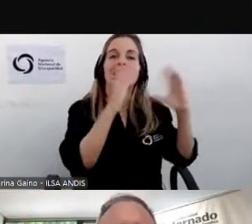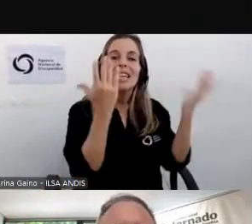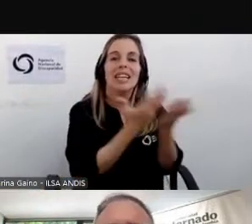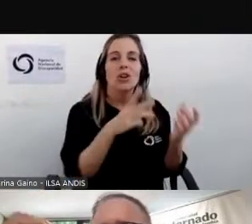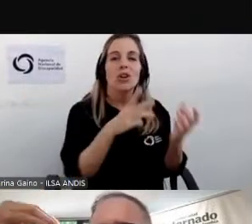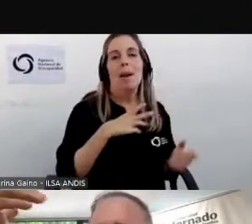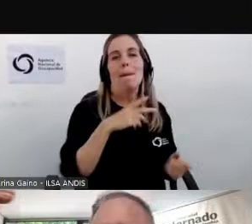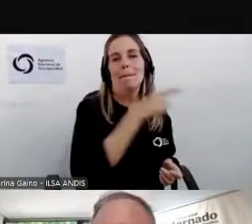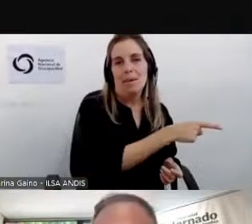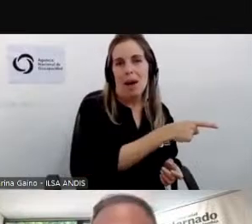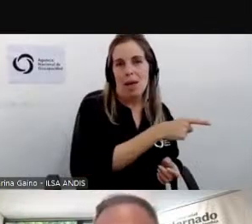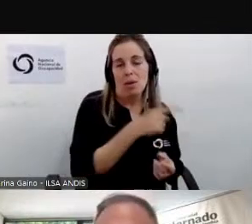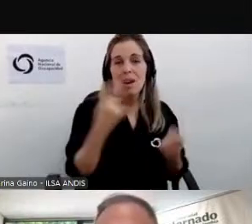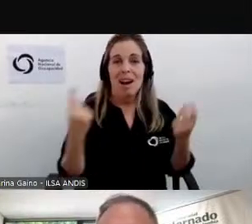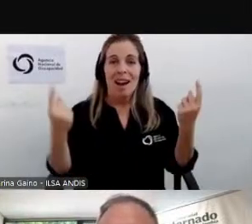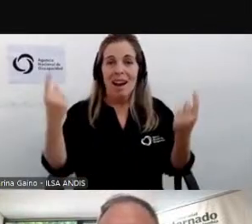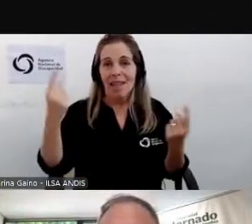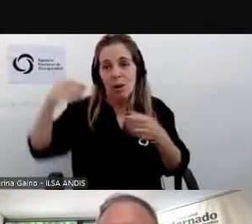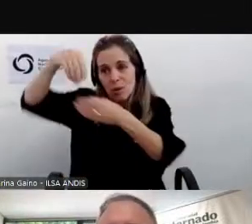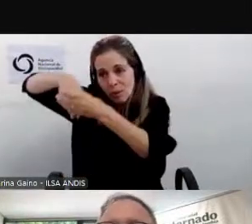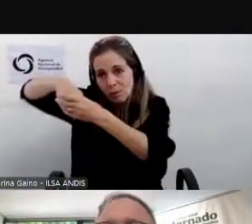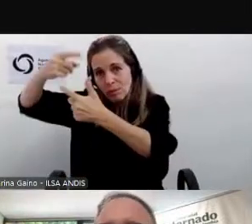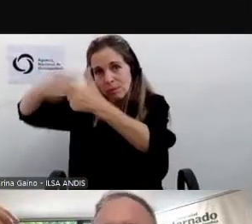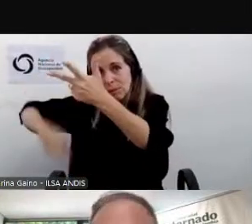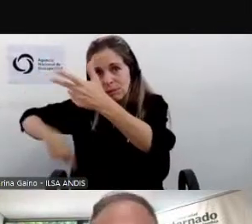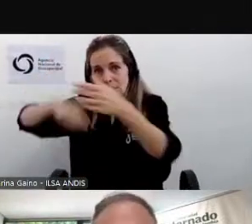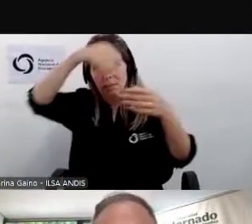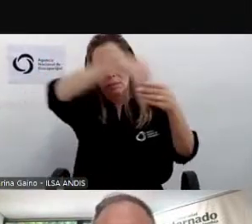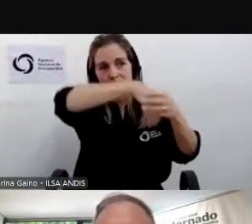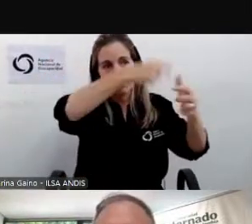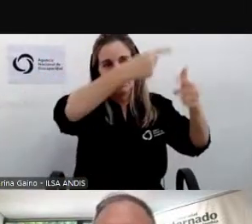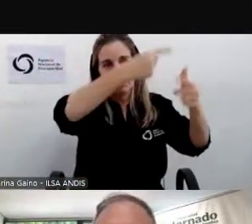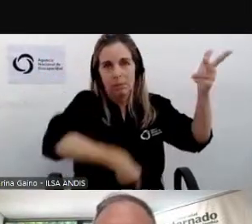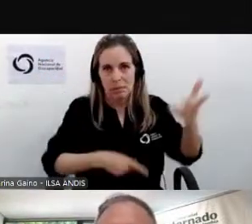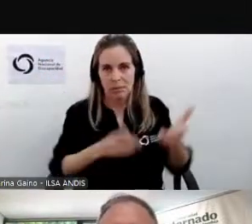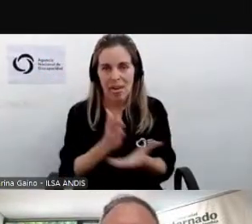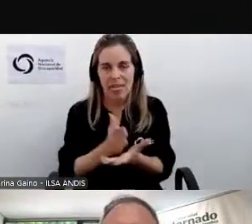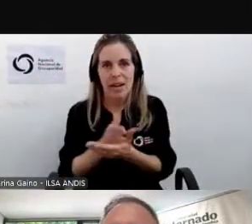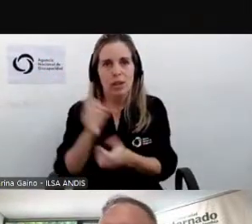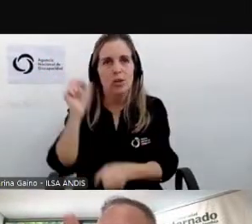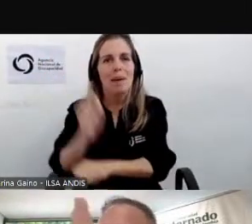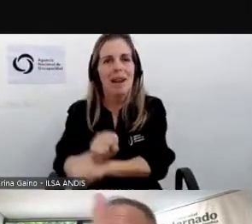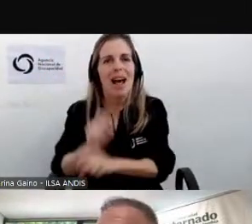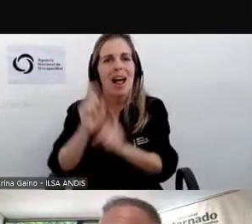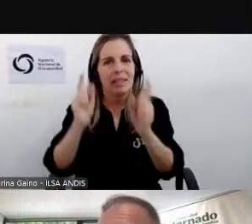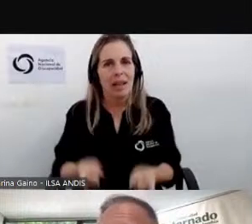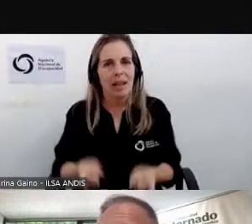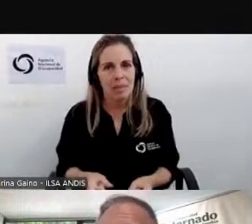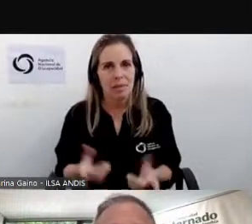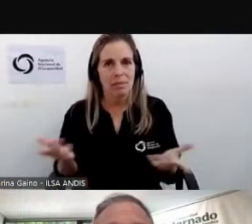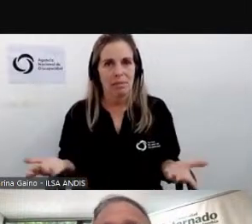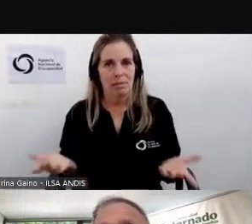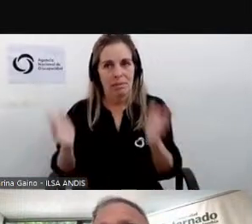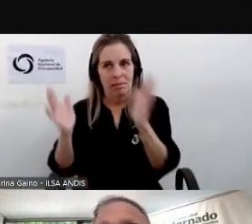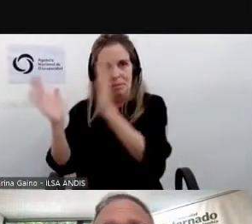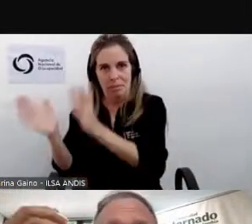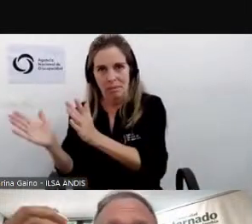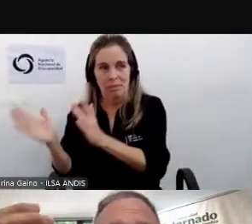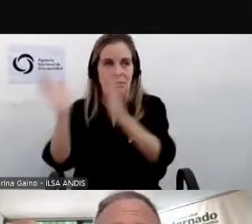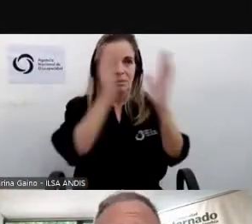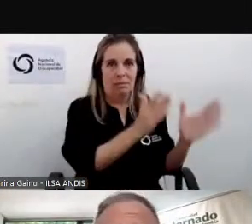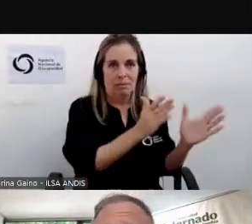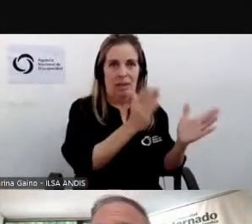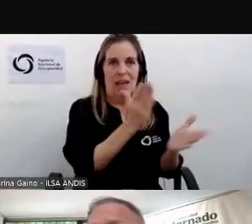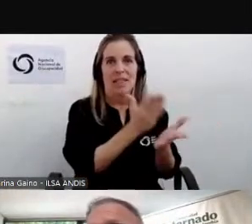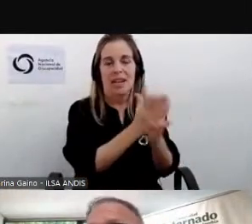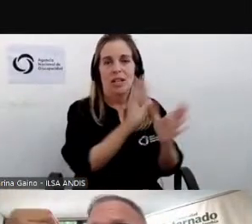international human rights, international humanitarian law, international criminal law. And on the other side,